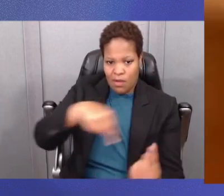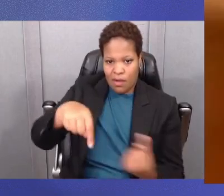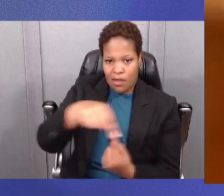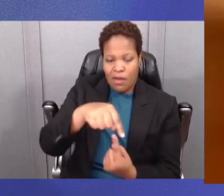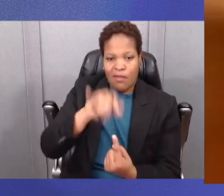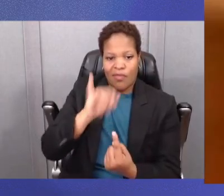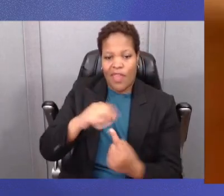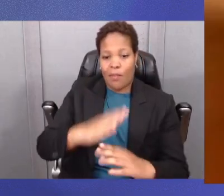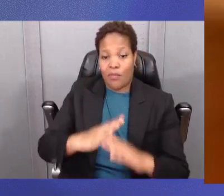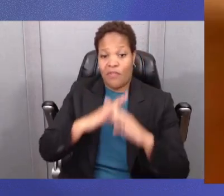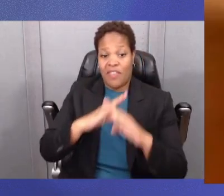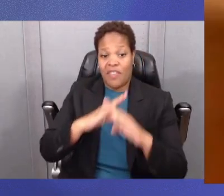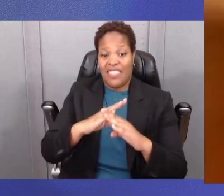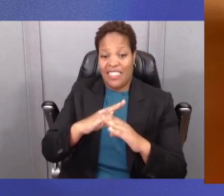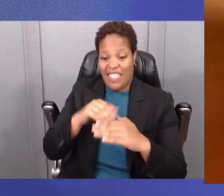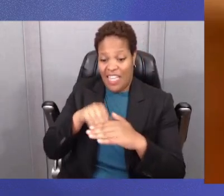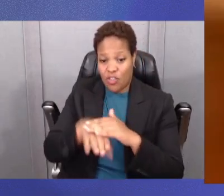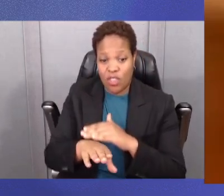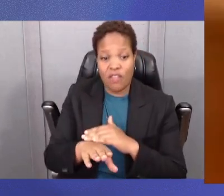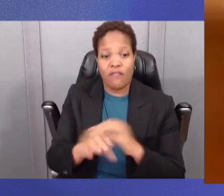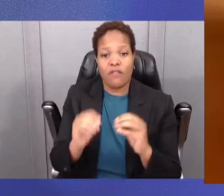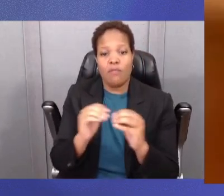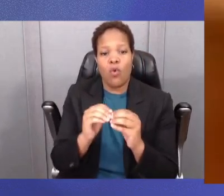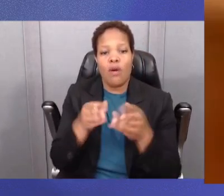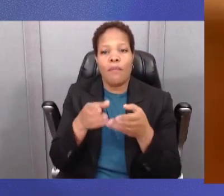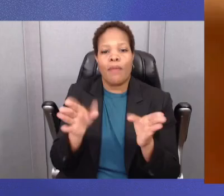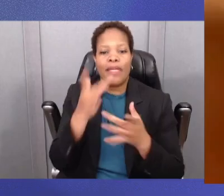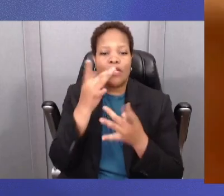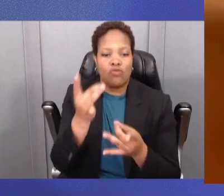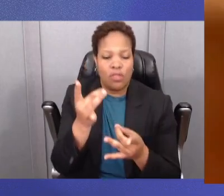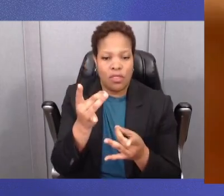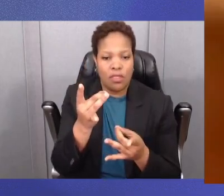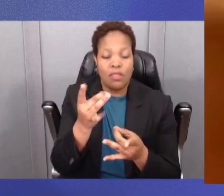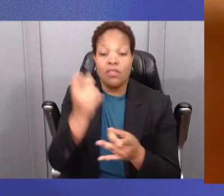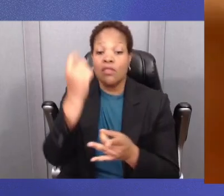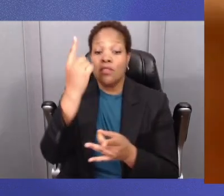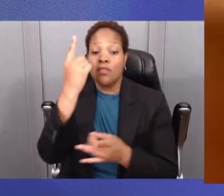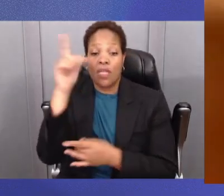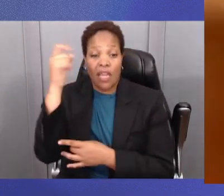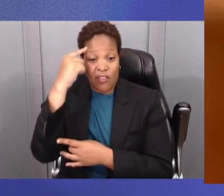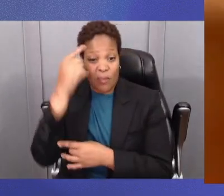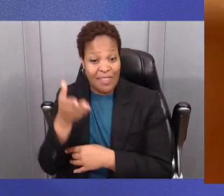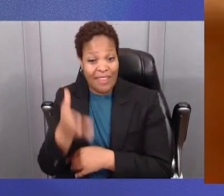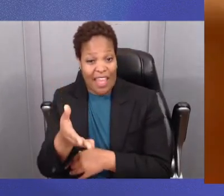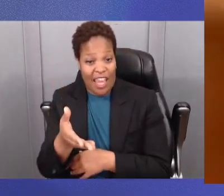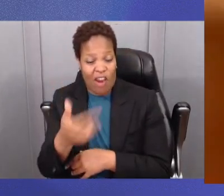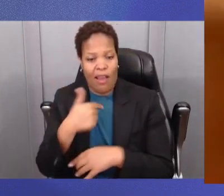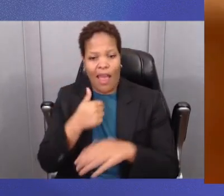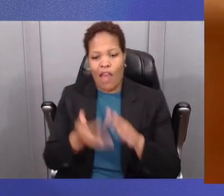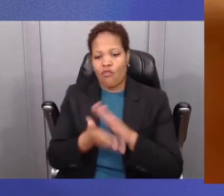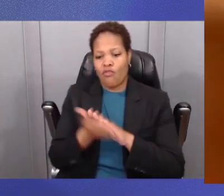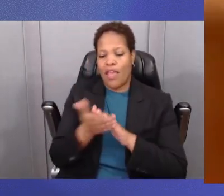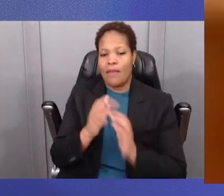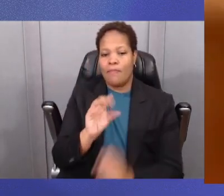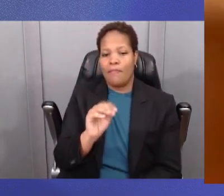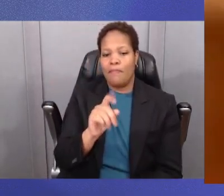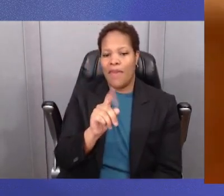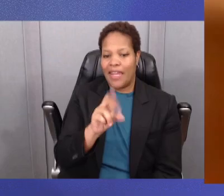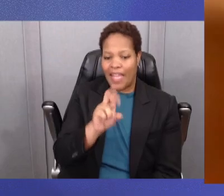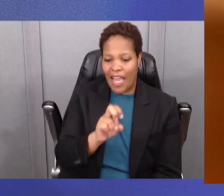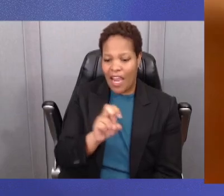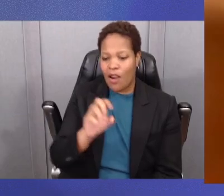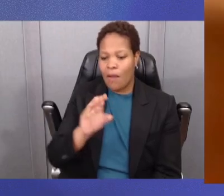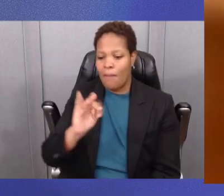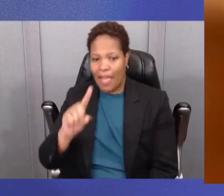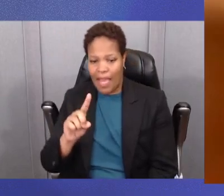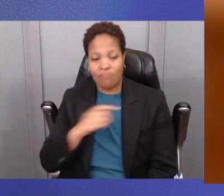by more public interested forces. Now, government is there. I ran Medicare and Medicaid, and I saw the good news and some of the hard